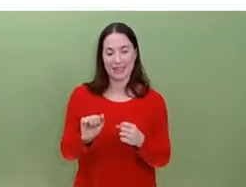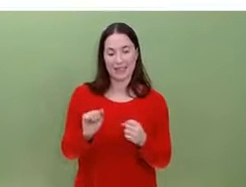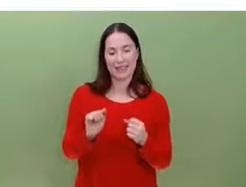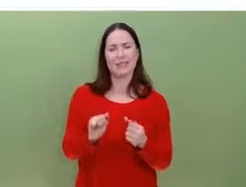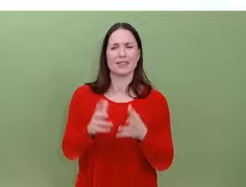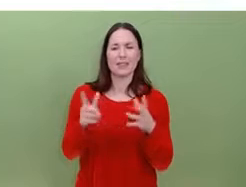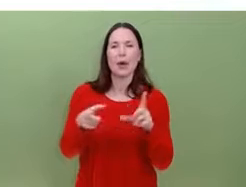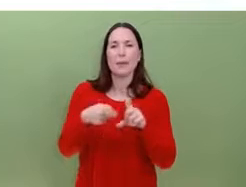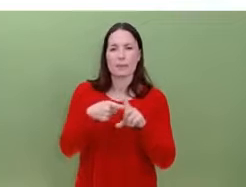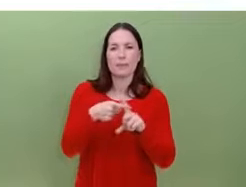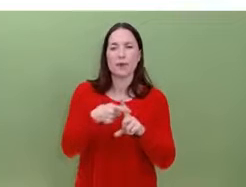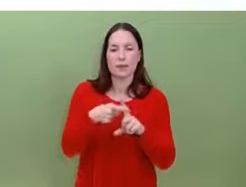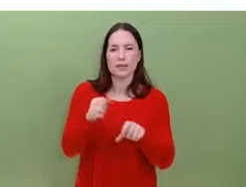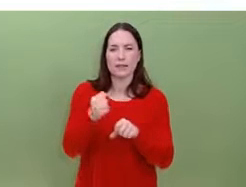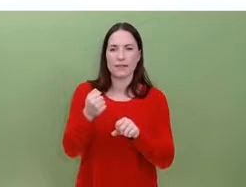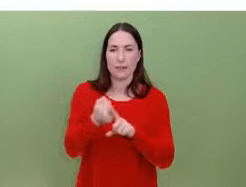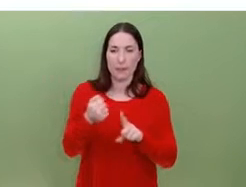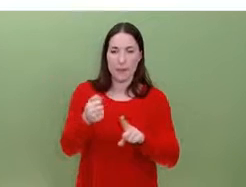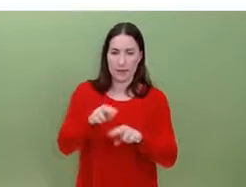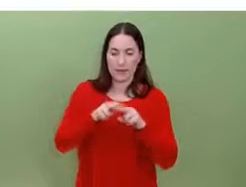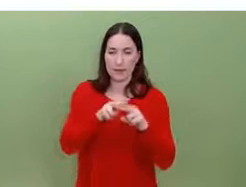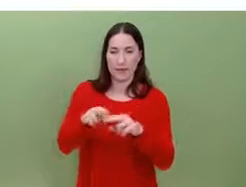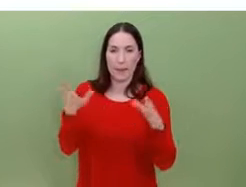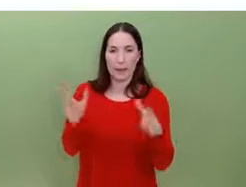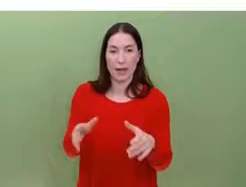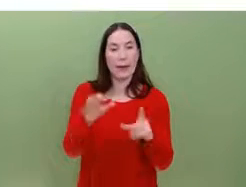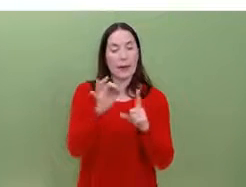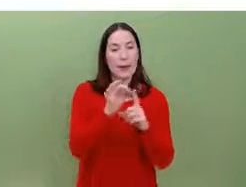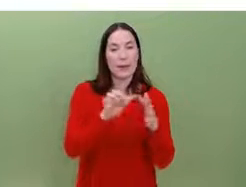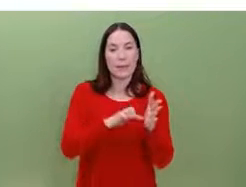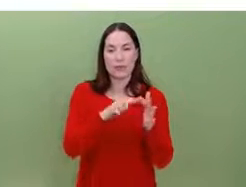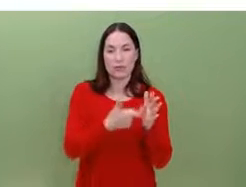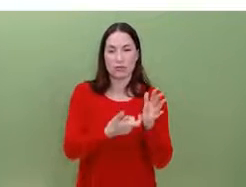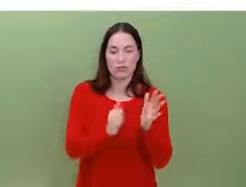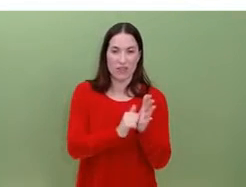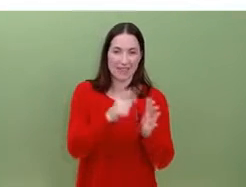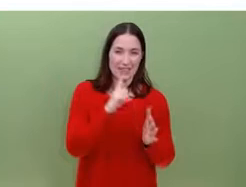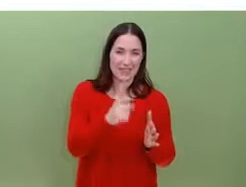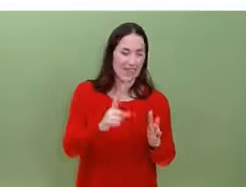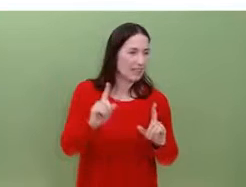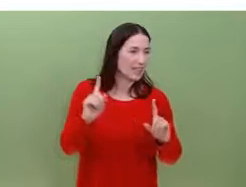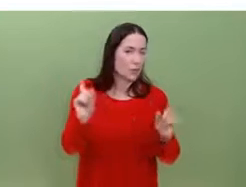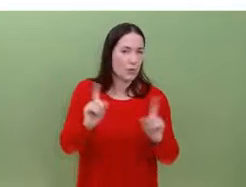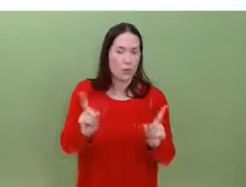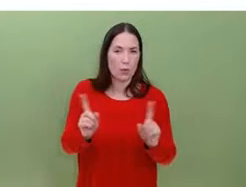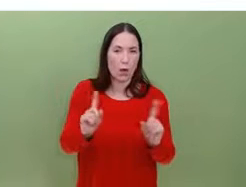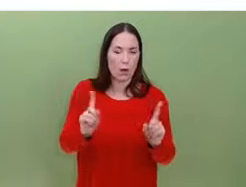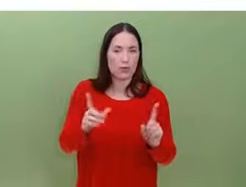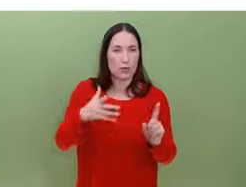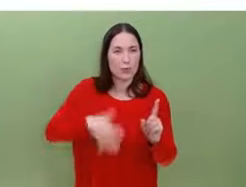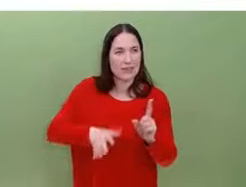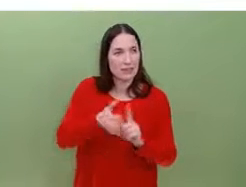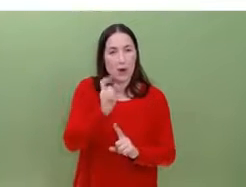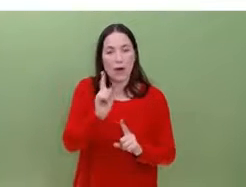impacts on a family. And Peter's right to say that we need to work out we need to be able to discern what is helpful and